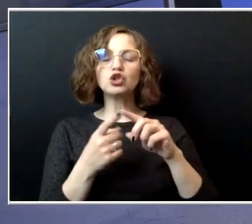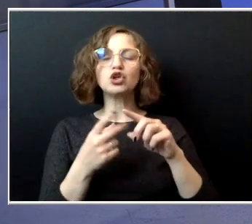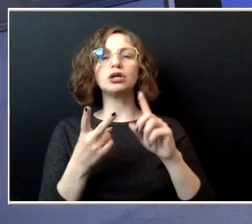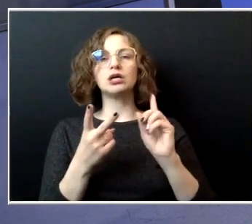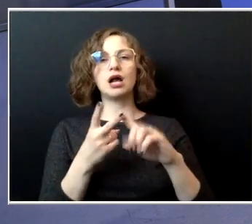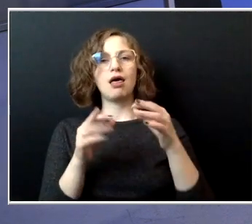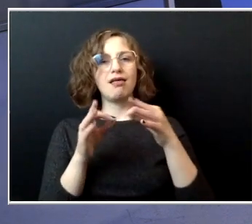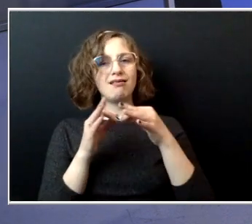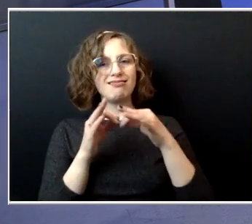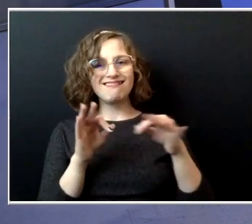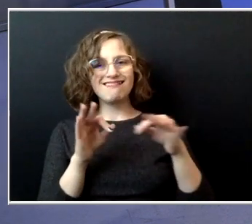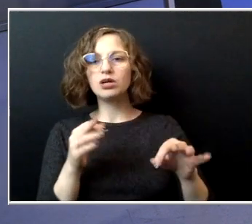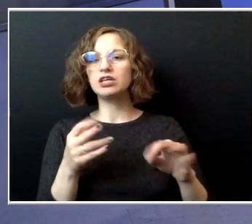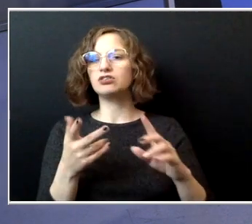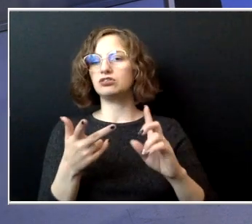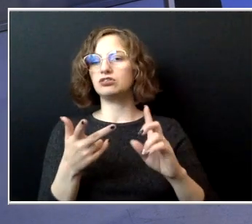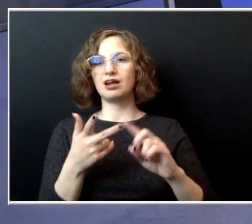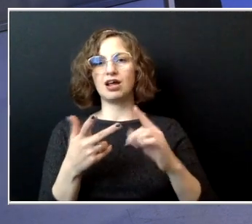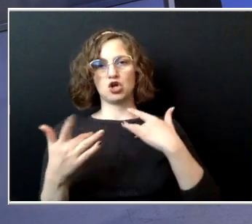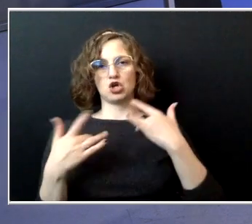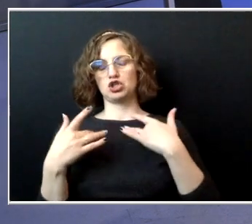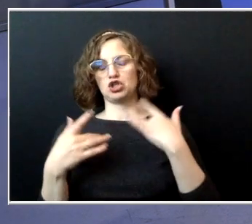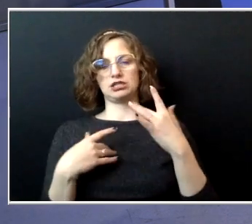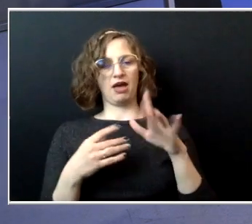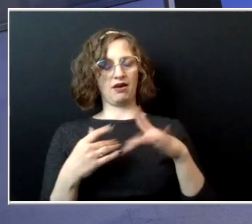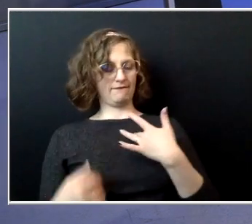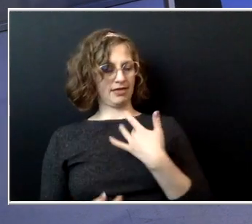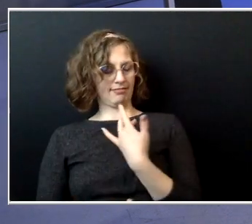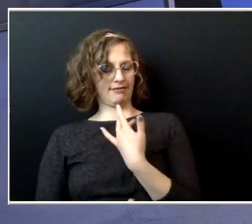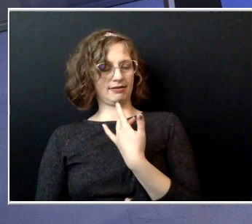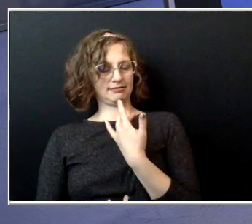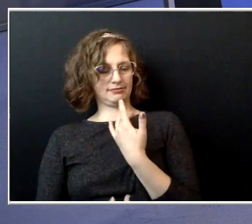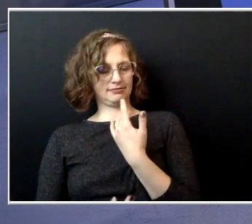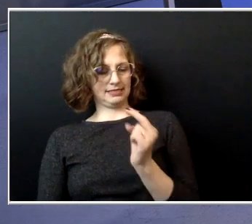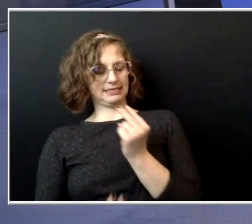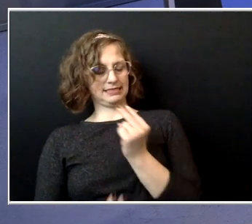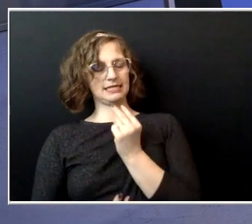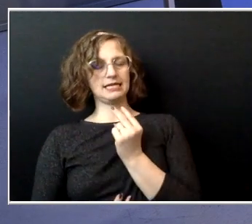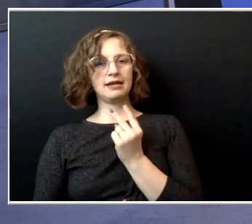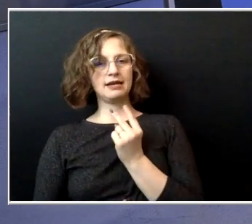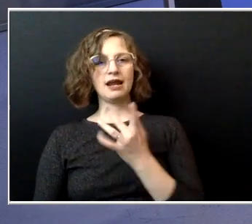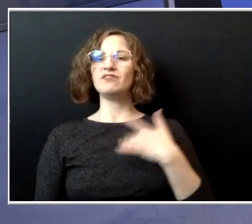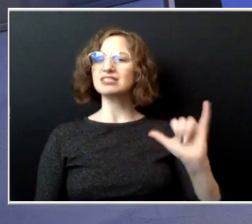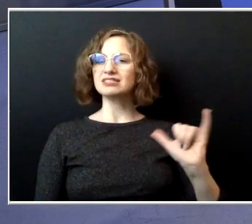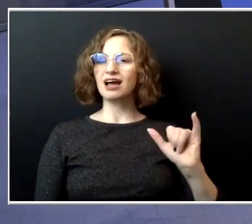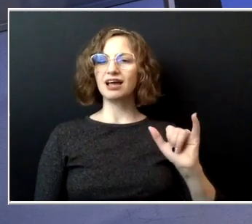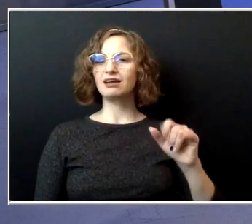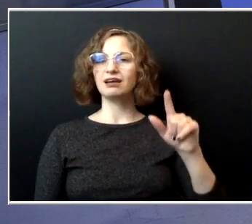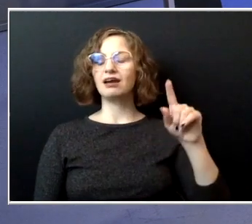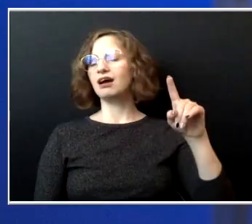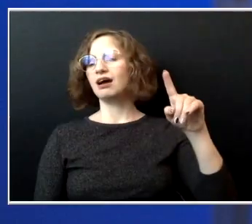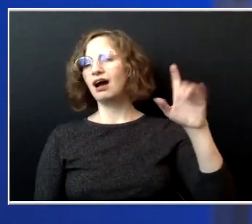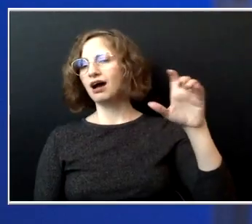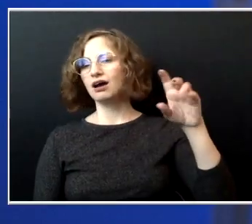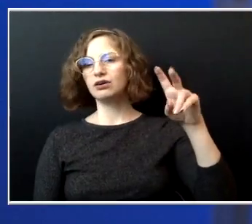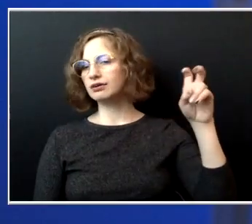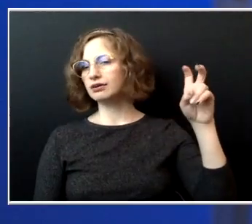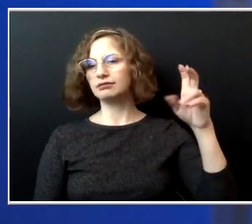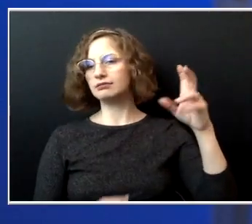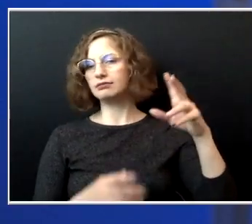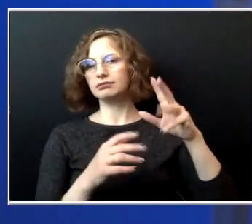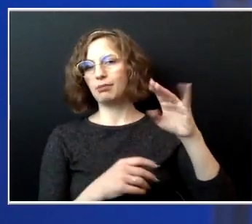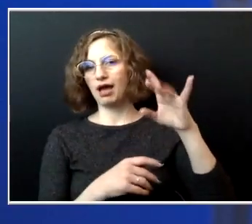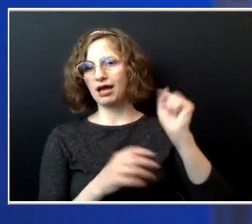found, it's like you're hundreds of miles apart. Talk to us about the impact, even here in Wyandotte County. Well, I'm at Vibrant Health,